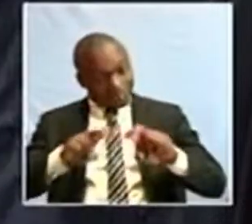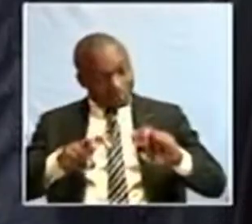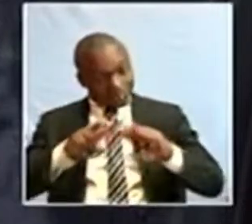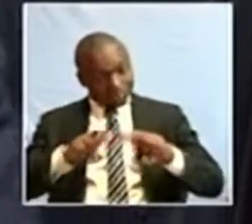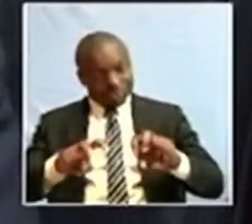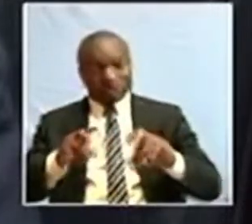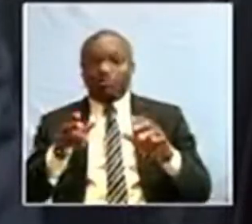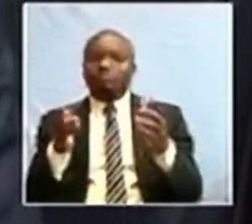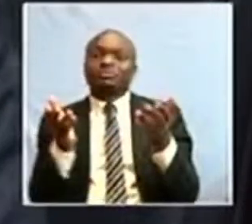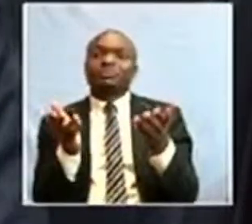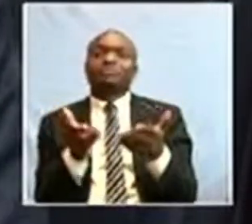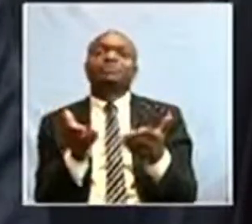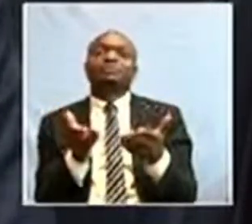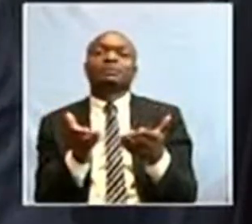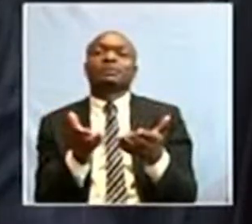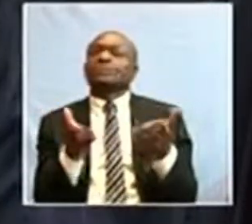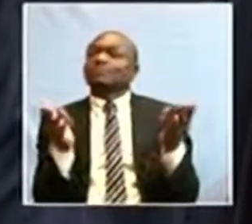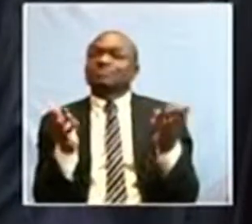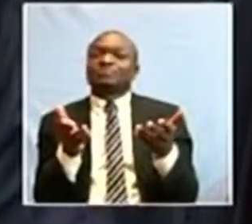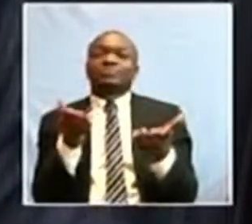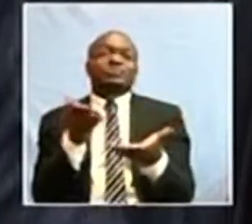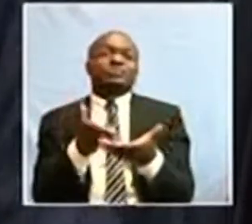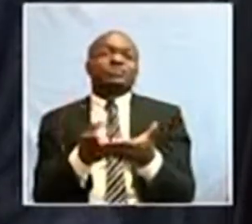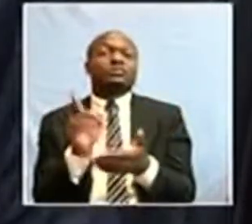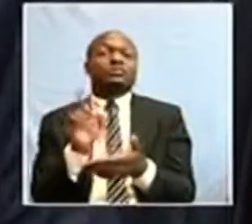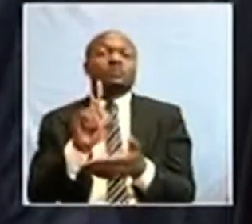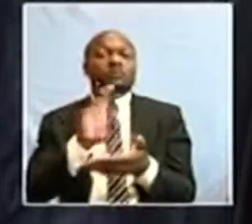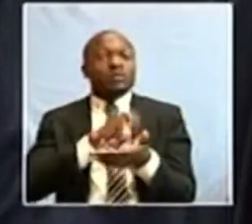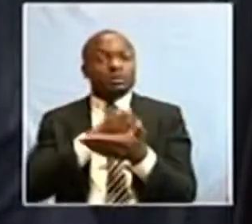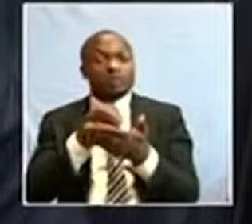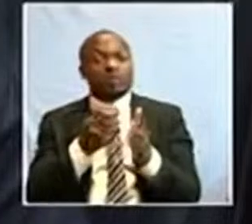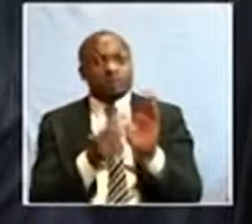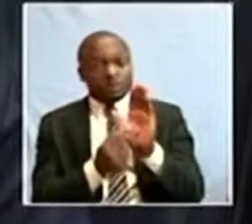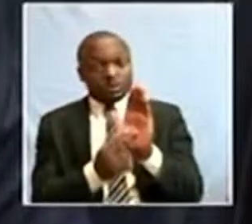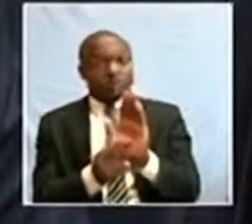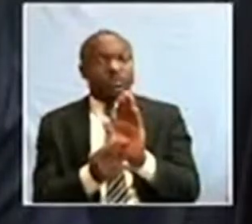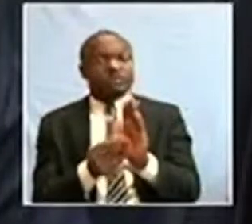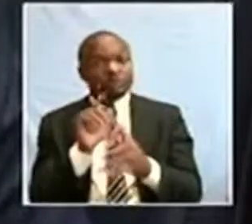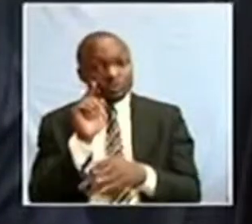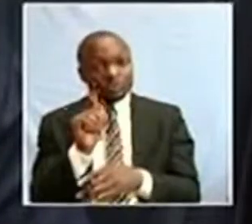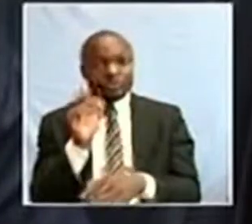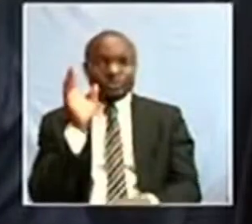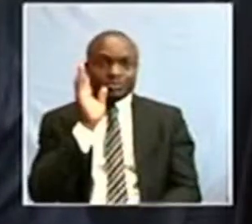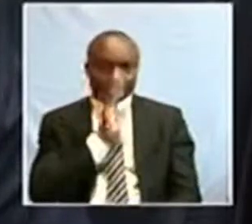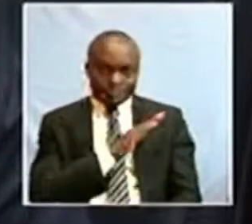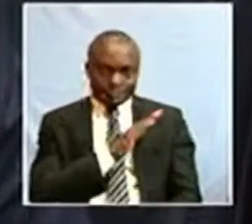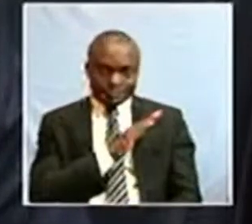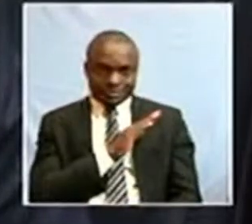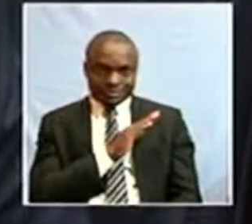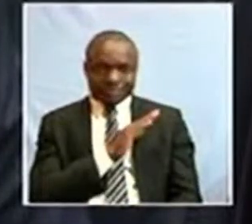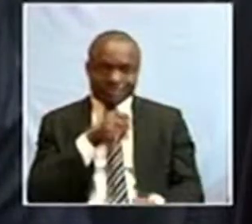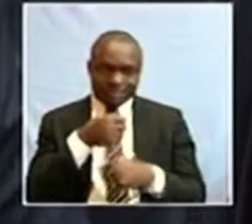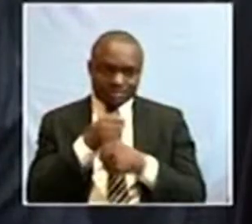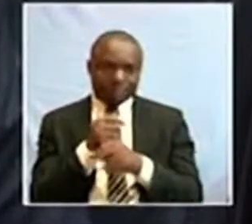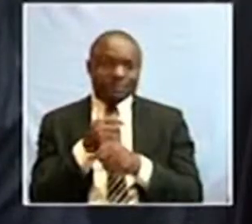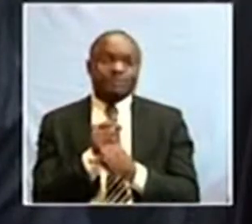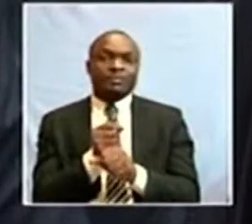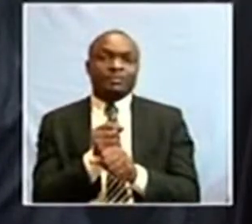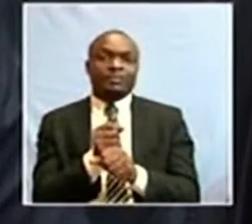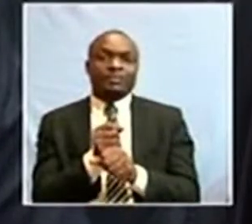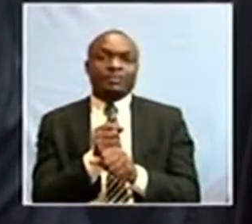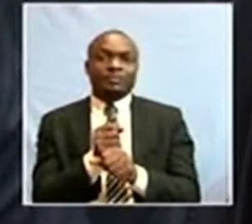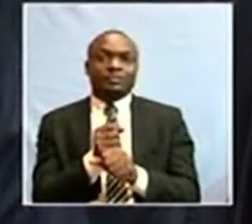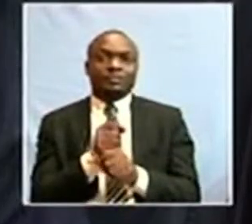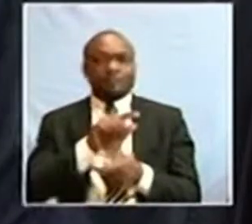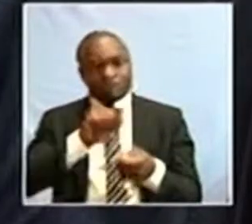so there's nothing here. So where is the evidence showing that you have actually made advances towards